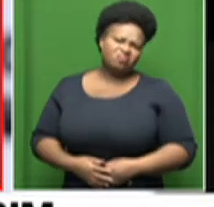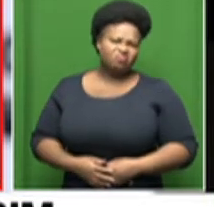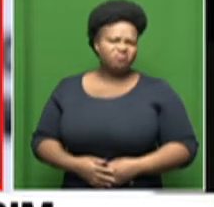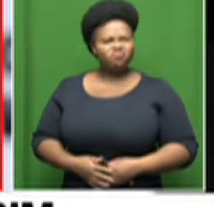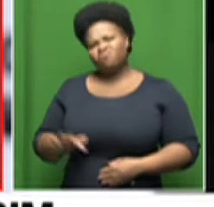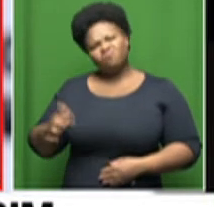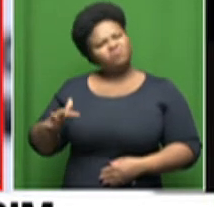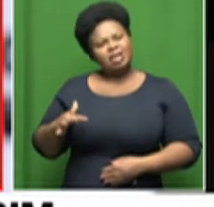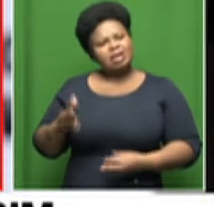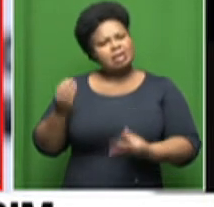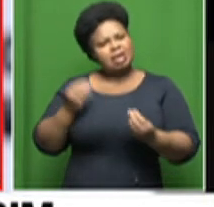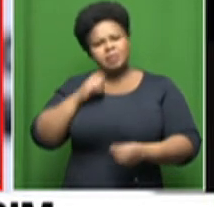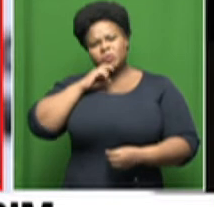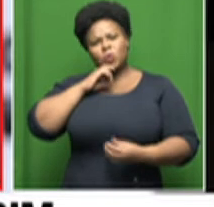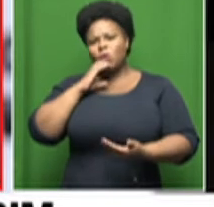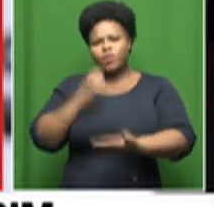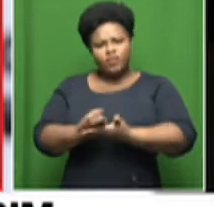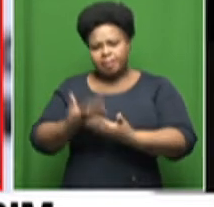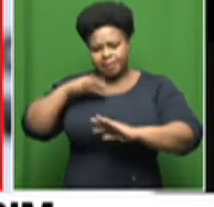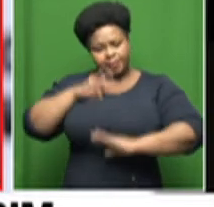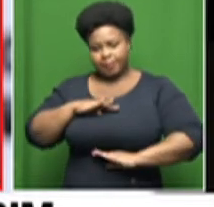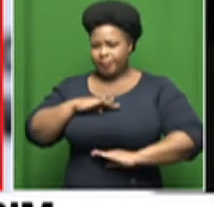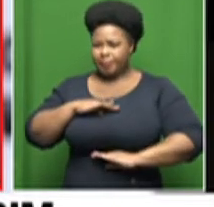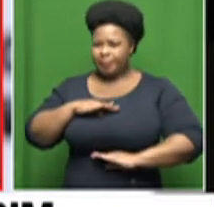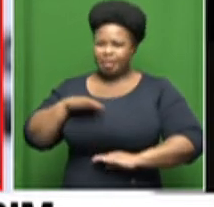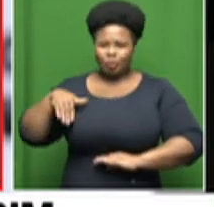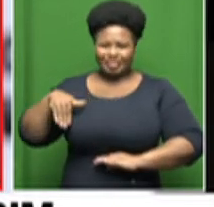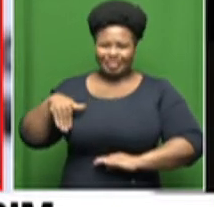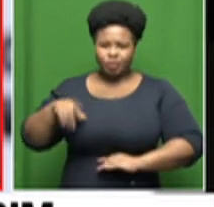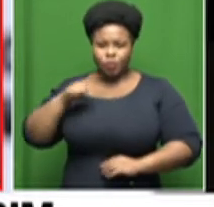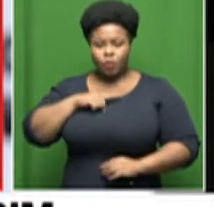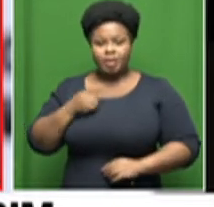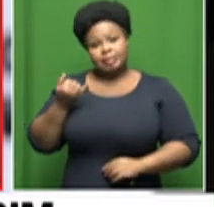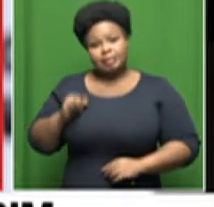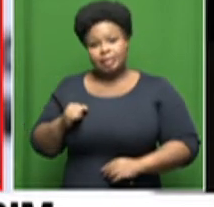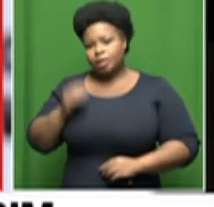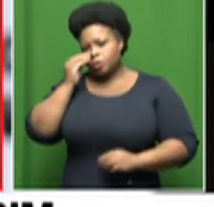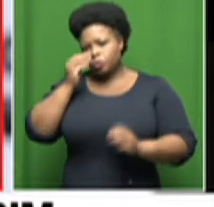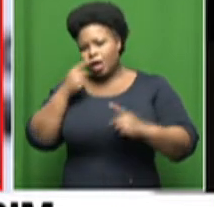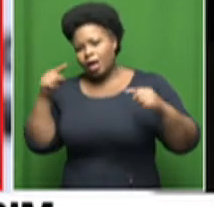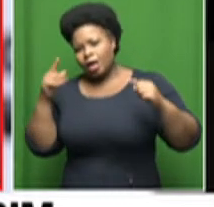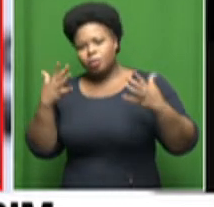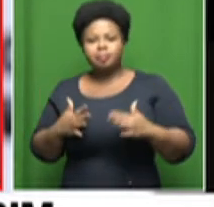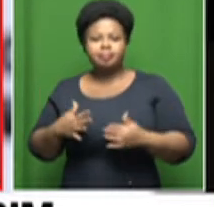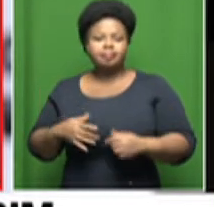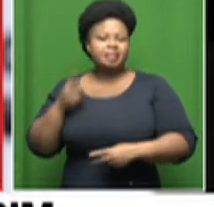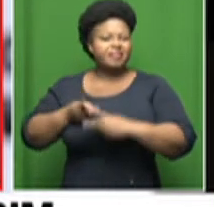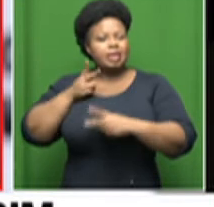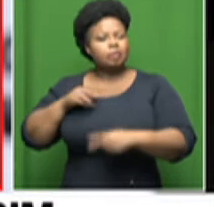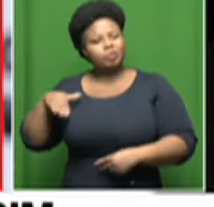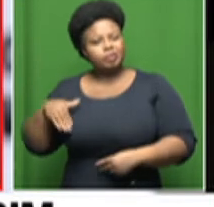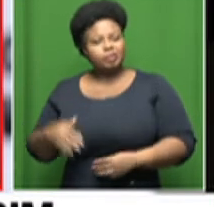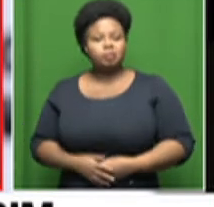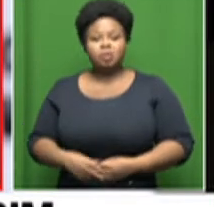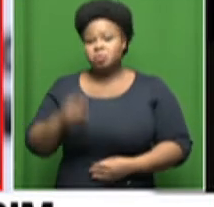fully available yet, so we can't assess it in fine detail. It's only in a press release. And of course, we've